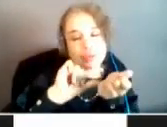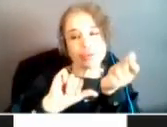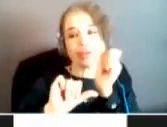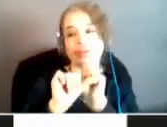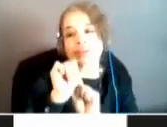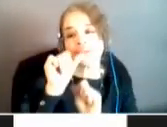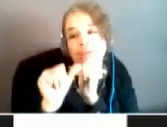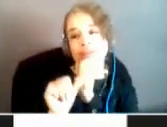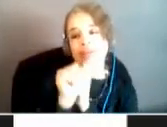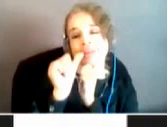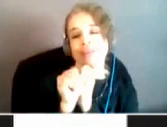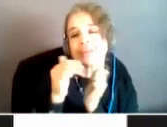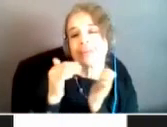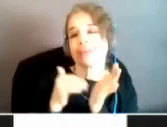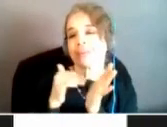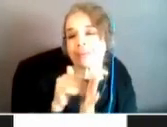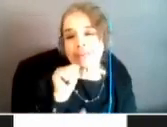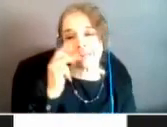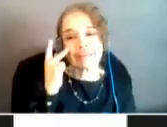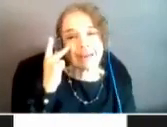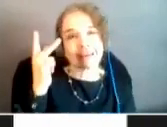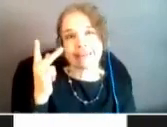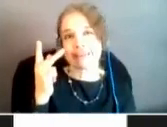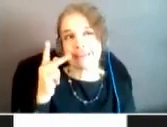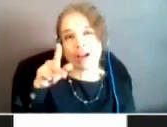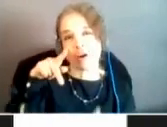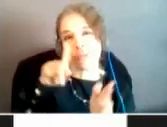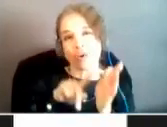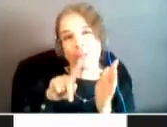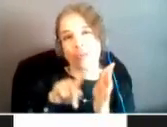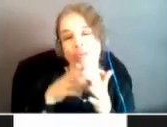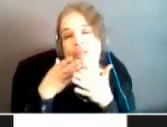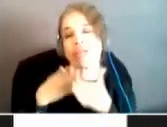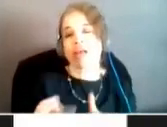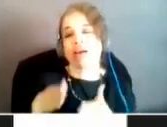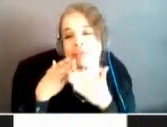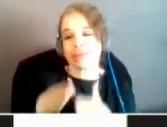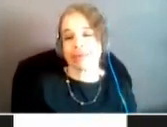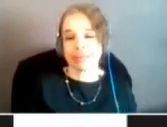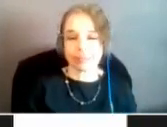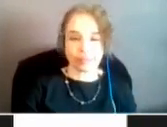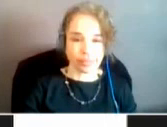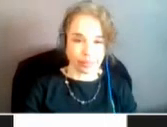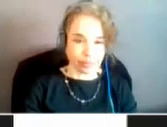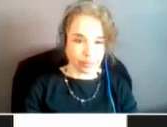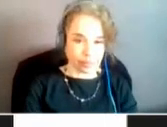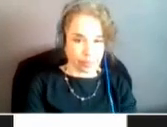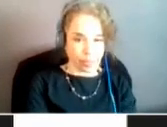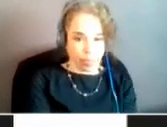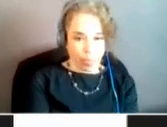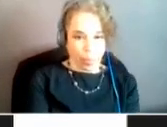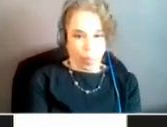this often, unseen population of grievers. Next slide.